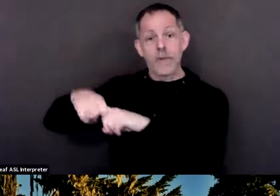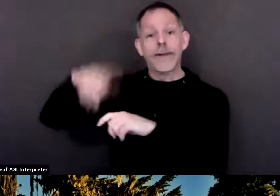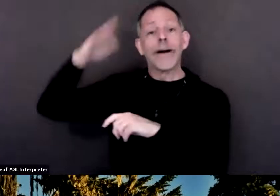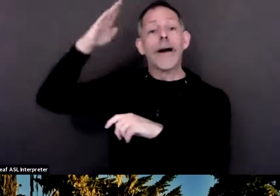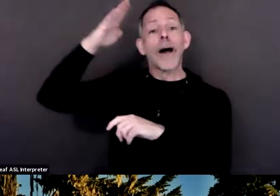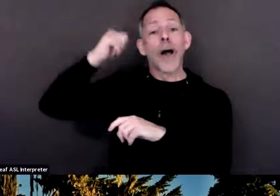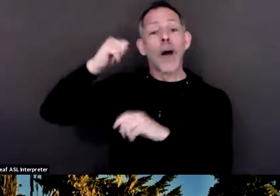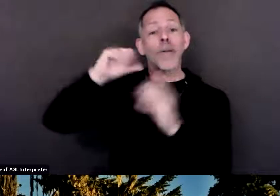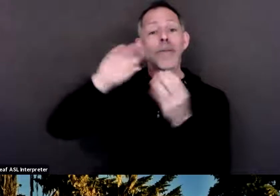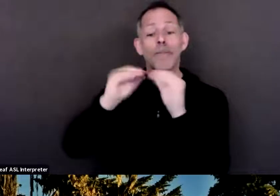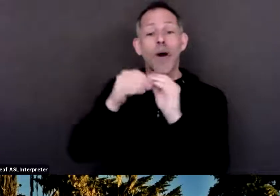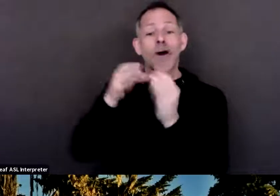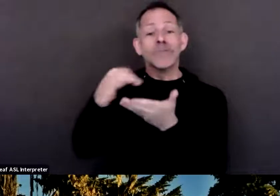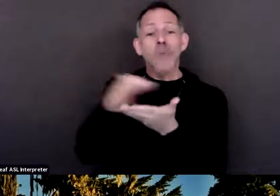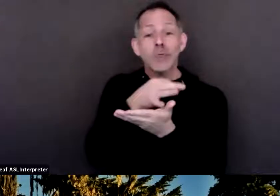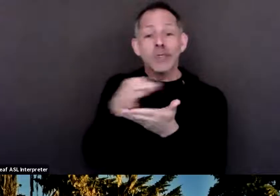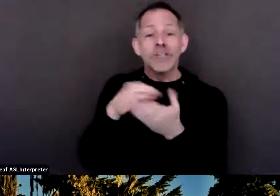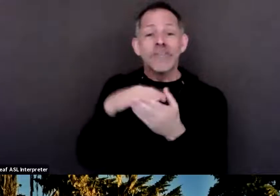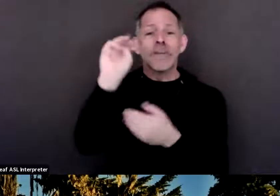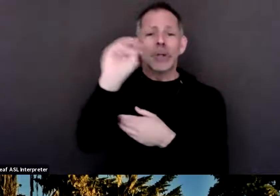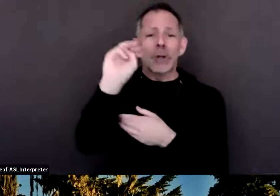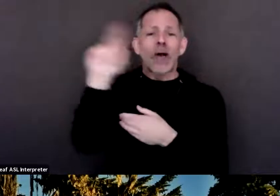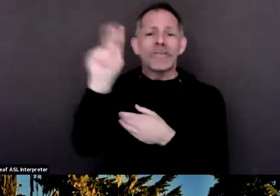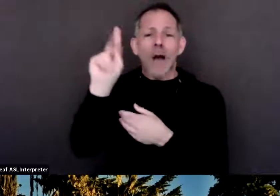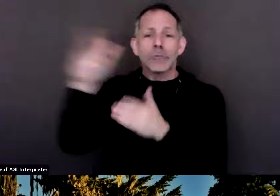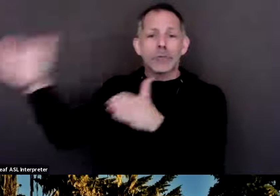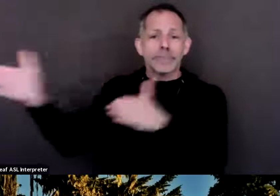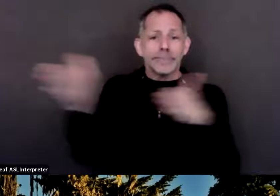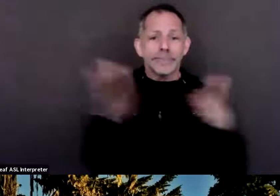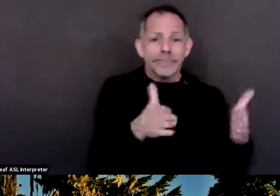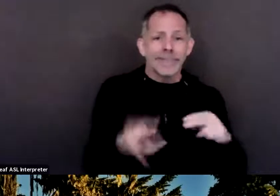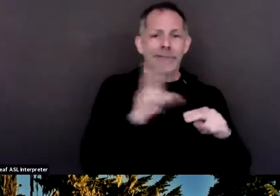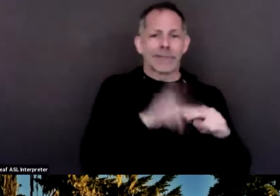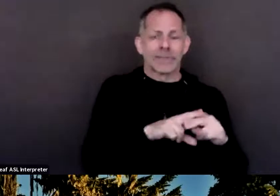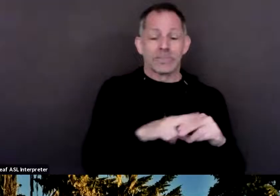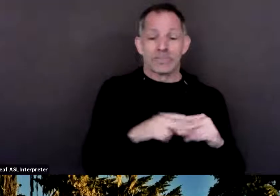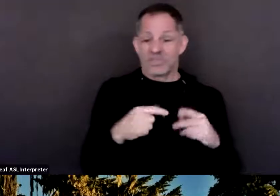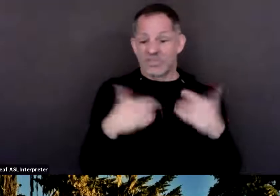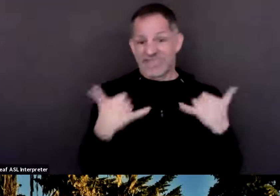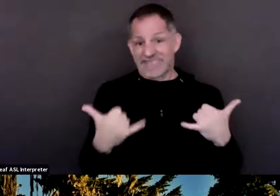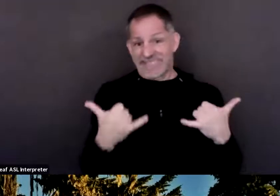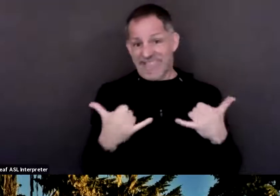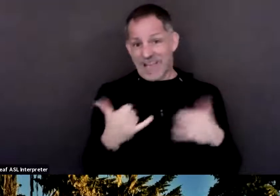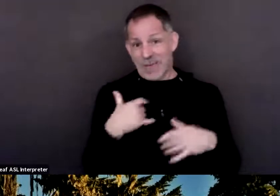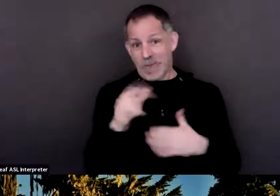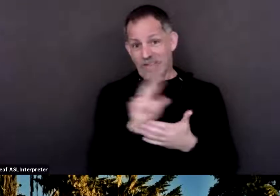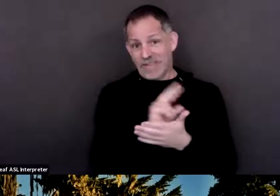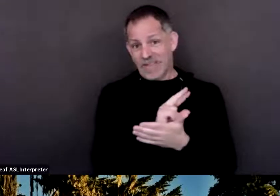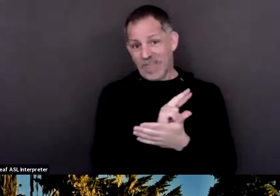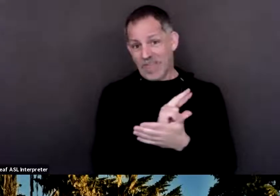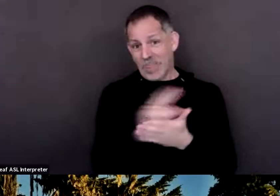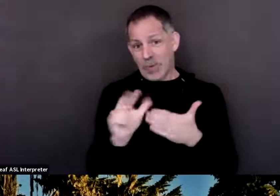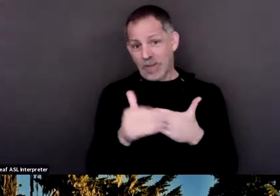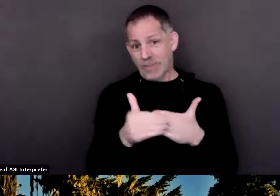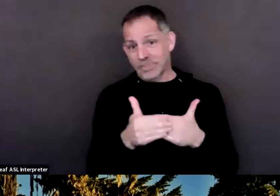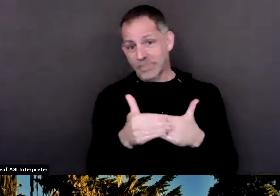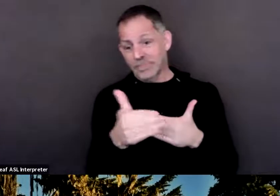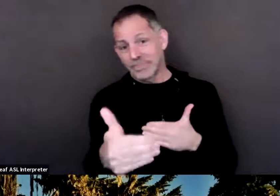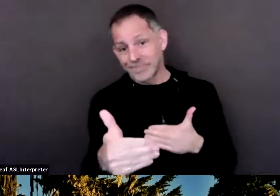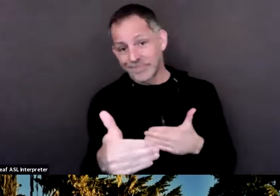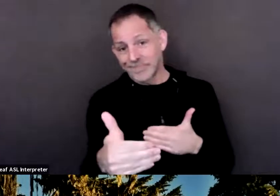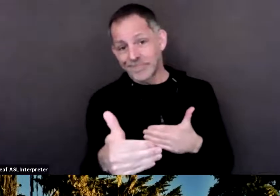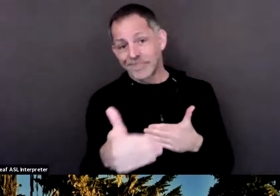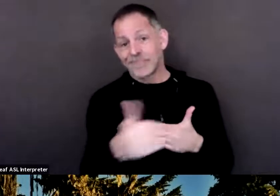that three-week visibility, and I think that's all the state has. I think they tell us what they've